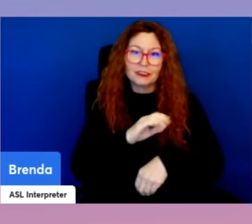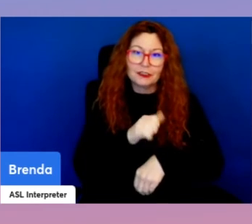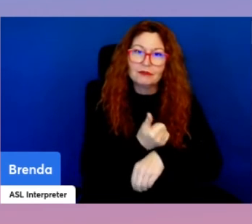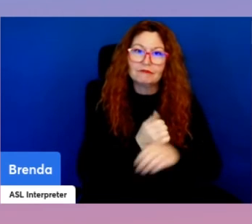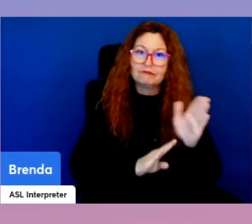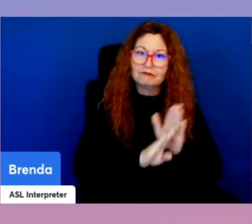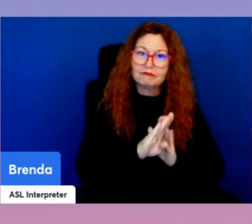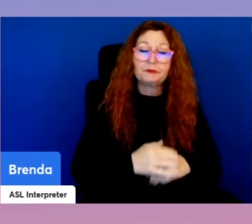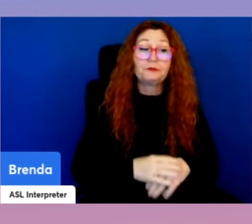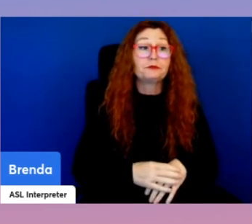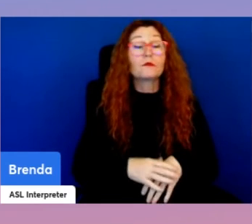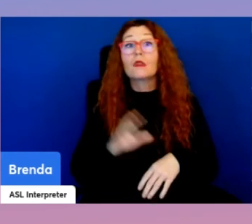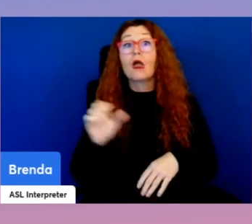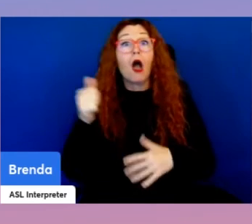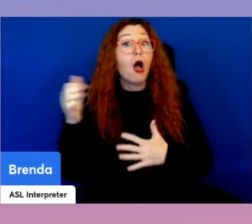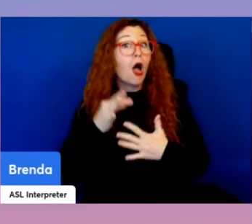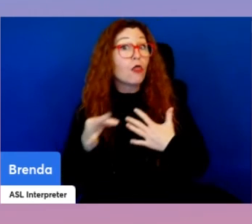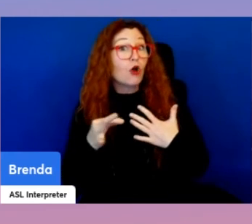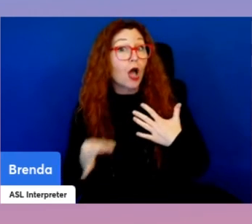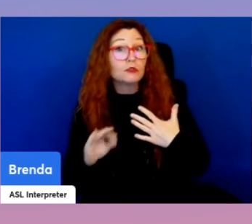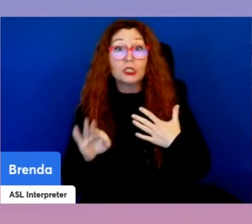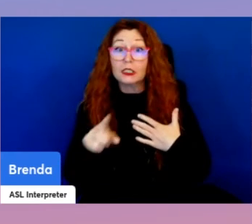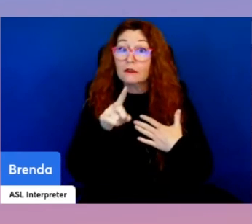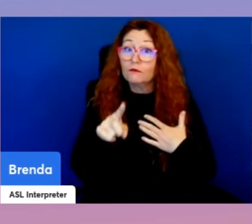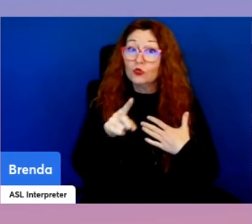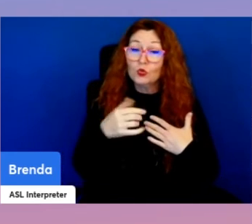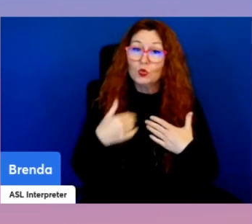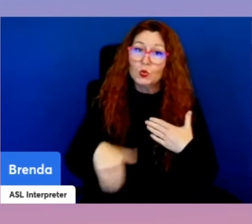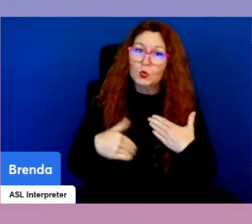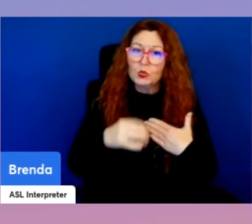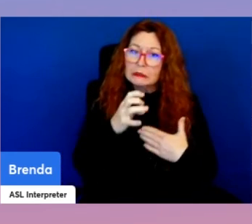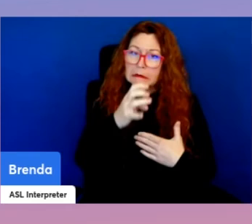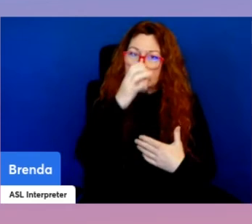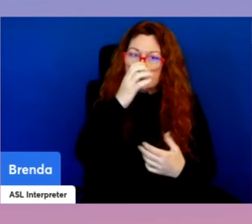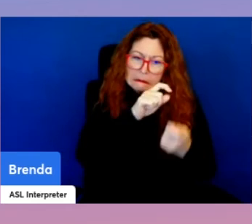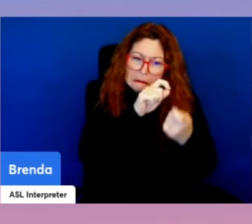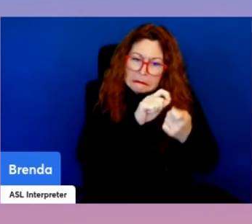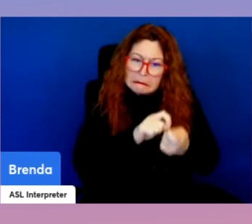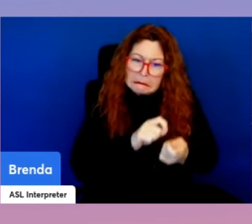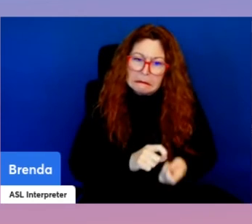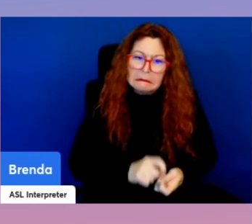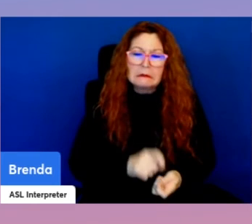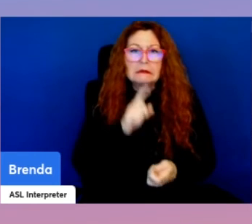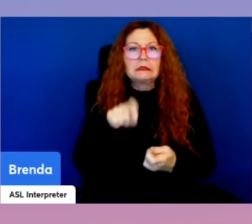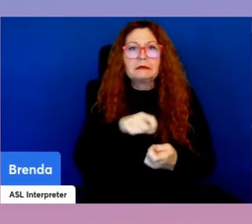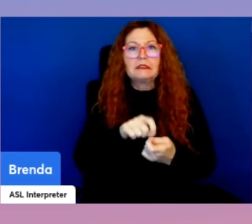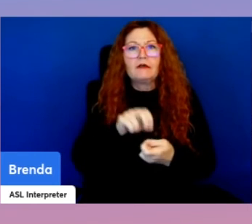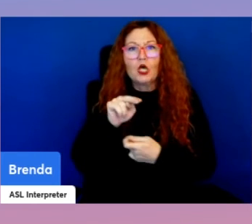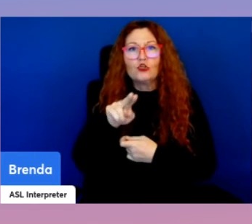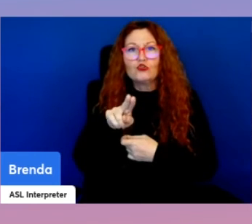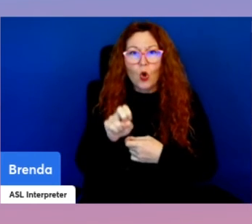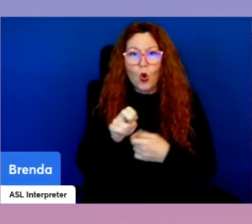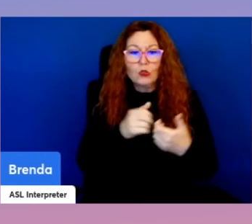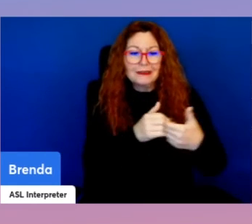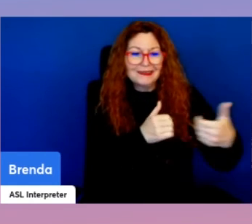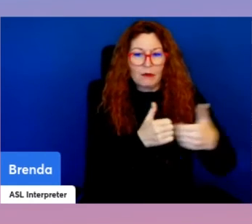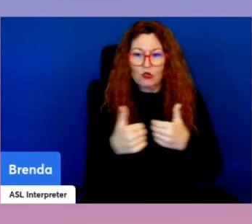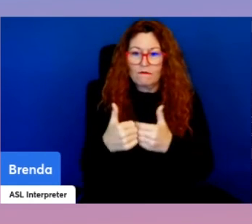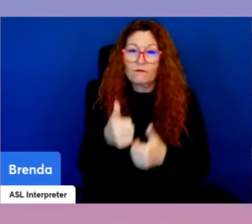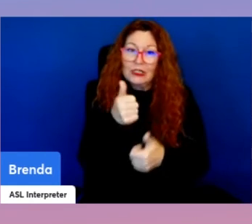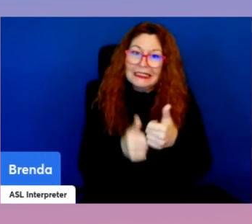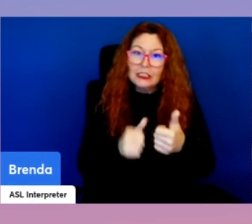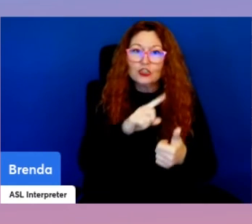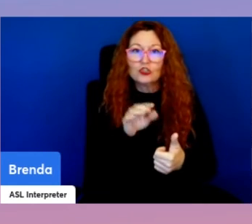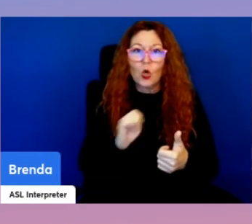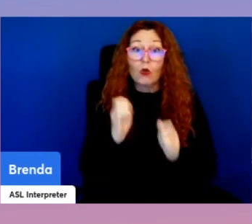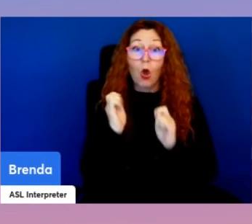if you are very particular about having dedicated nodes in every zone all the time, 100% of the